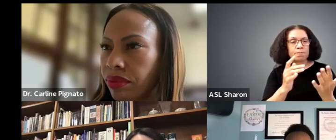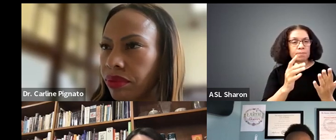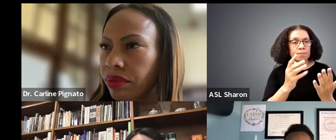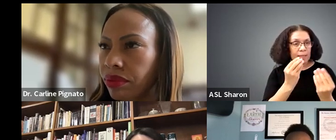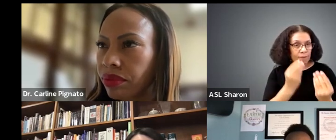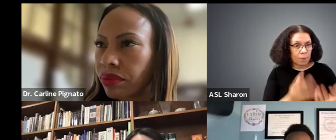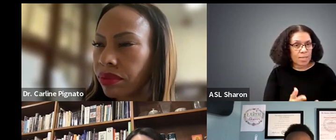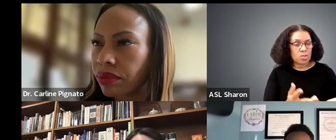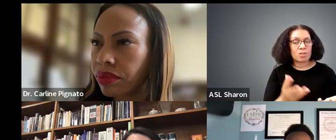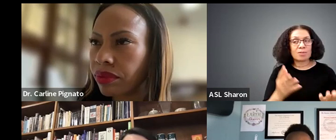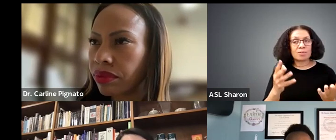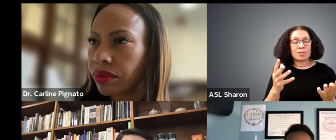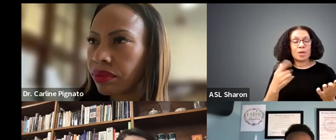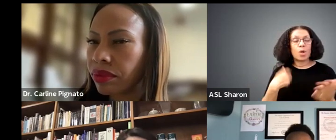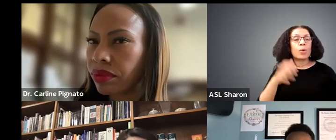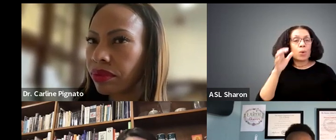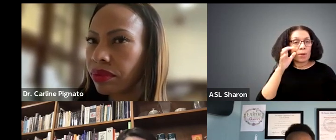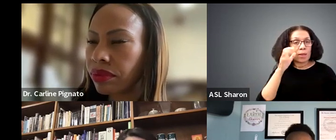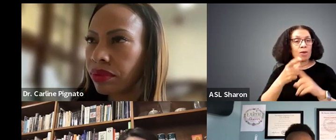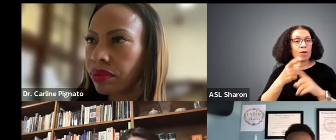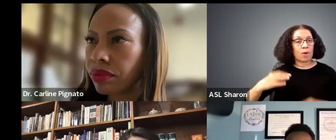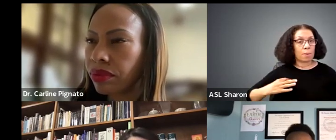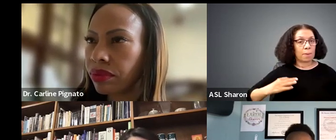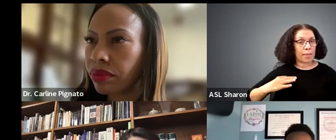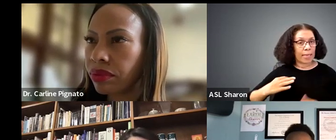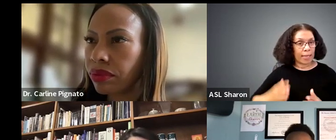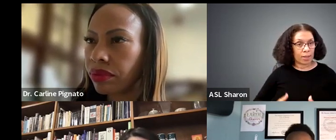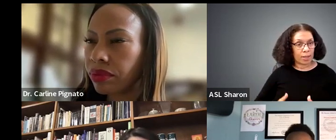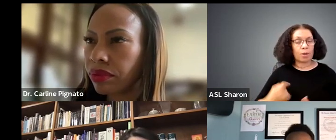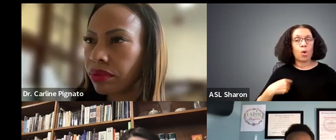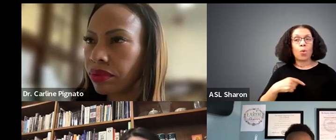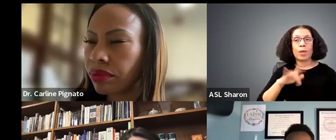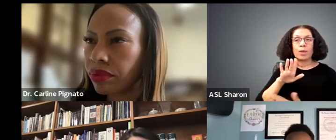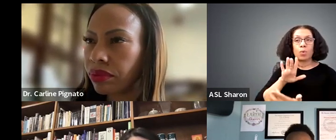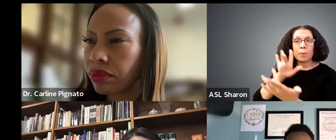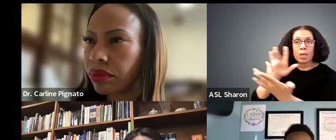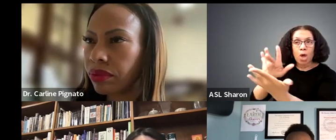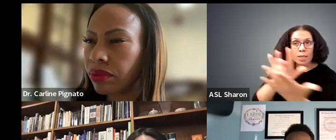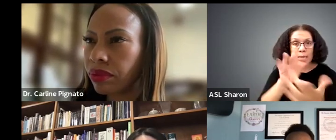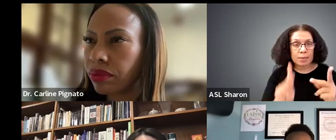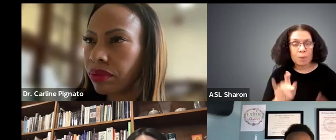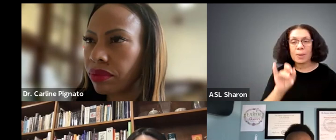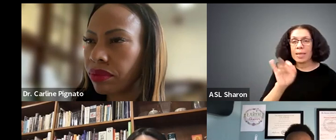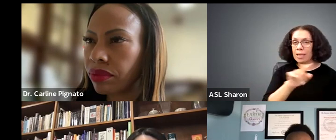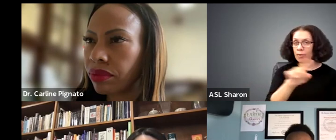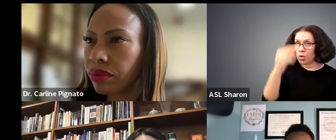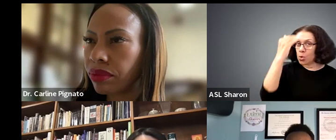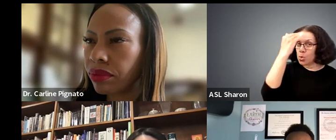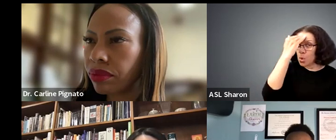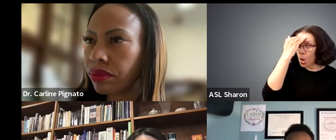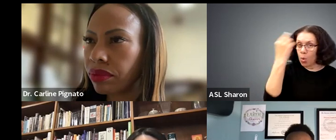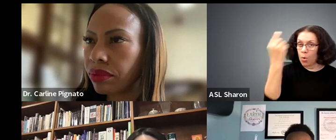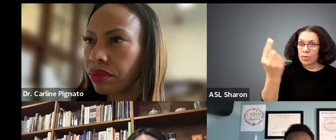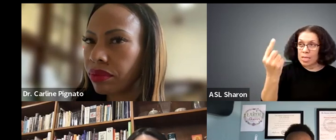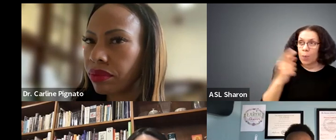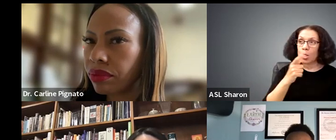That has started. We'll be hearing from candidates, and we're reaching out to candidates. If anyone becomes aware of some candidates they want to take a